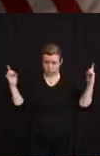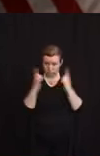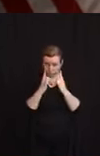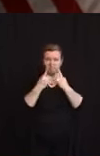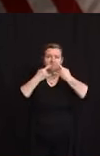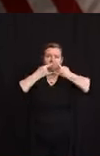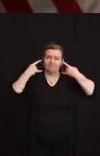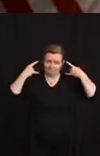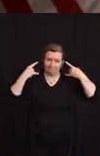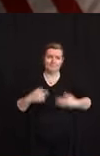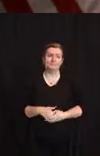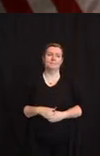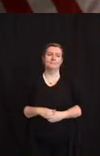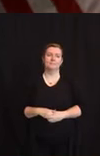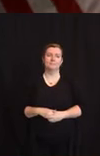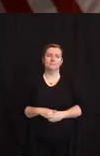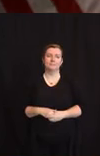be passing through